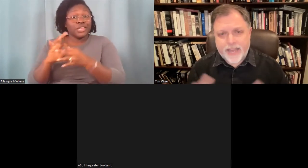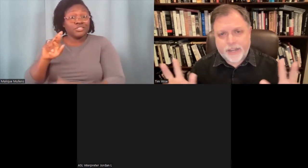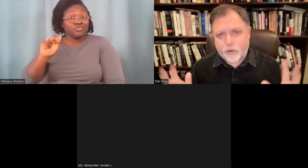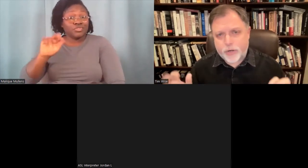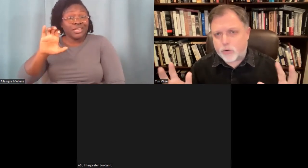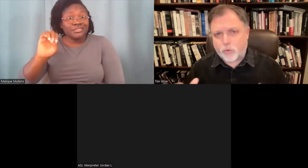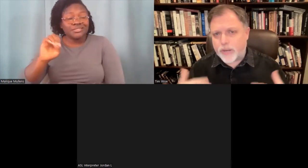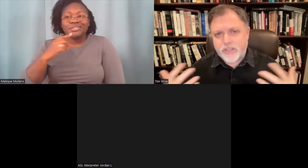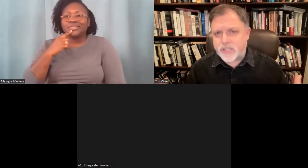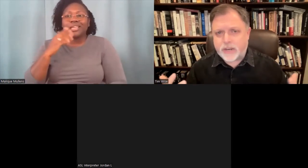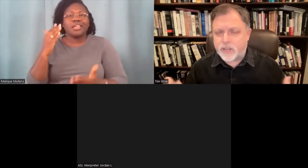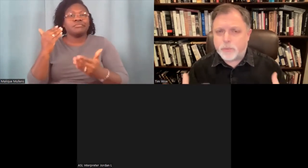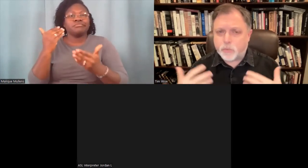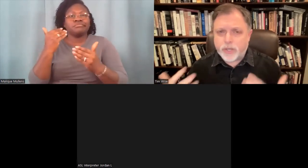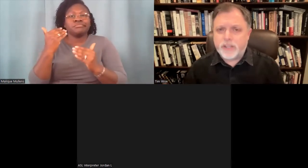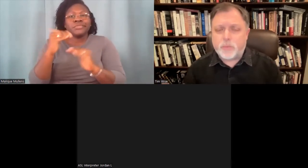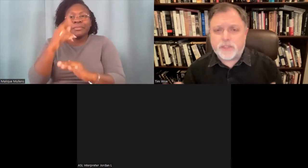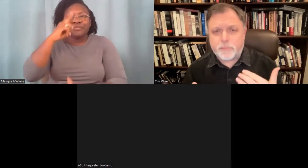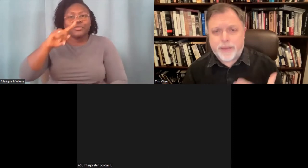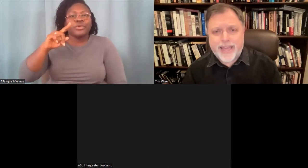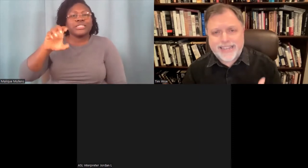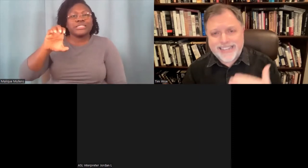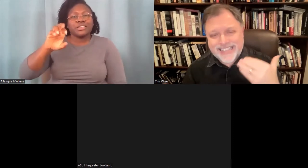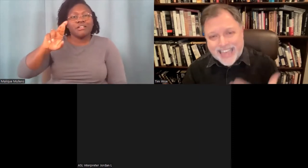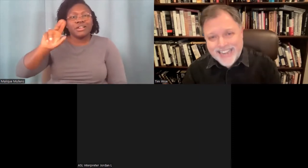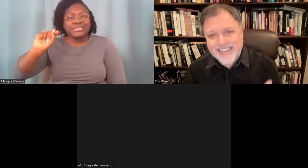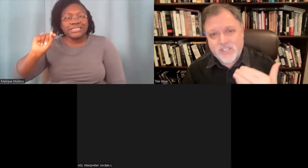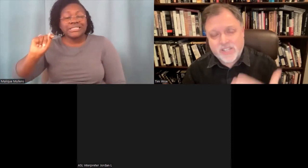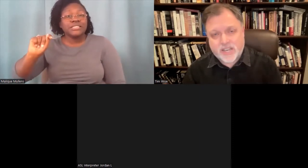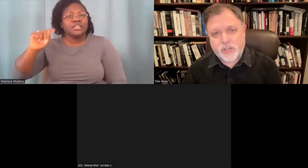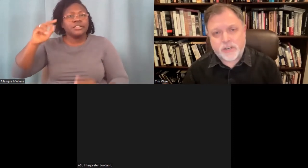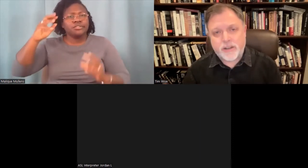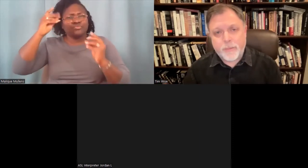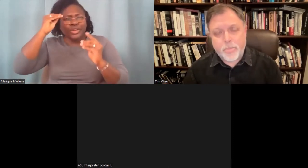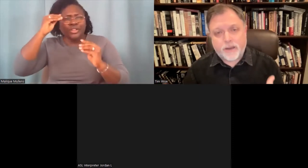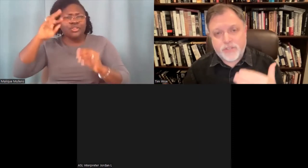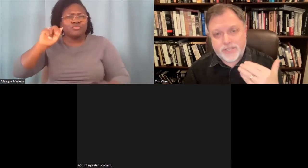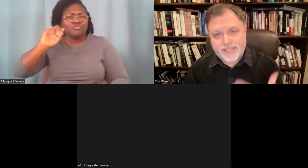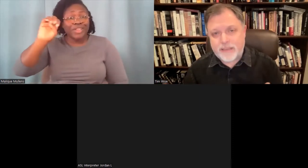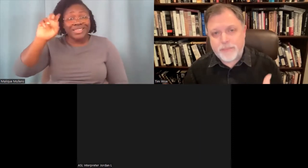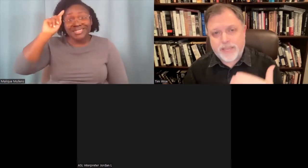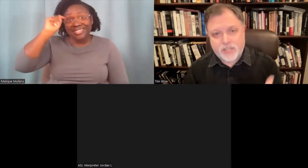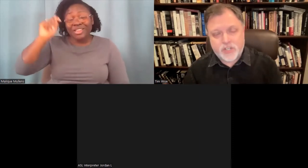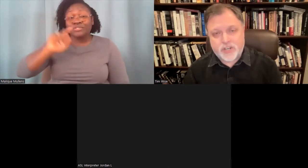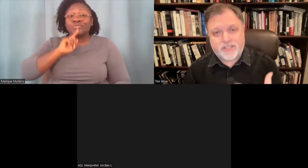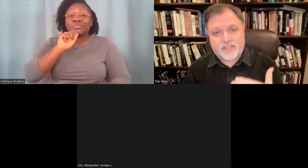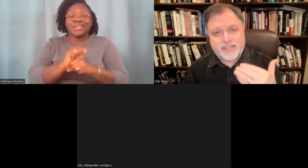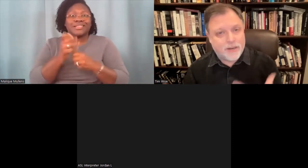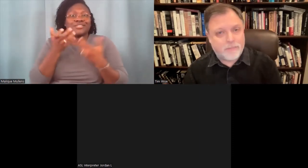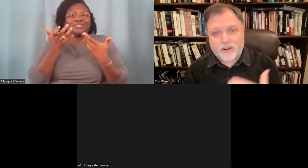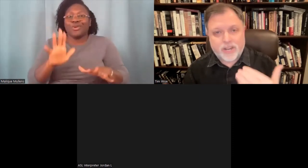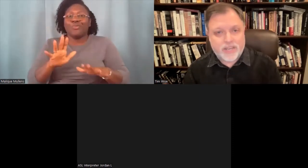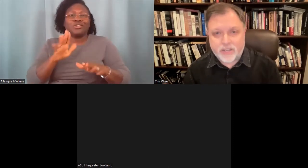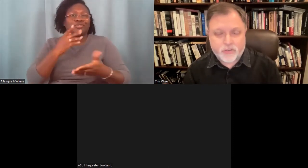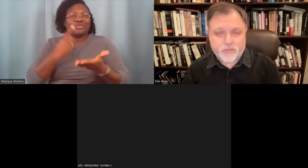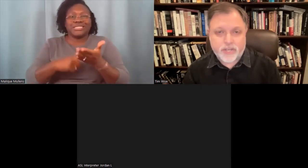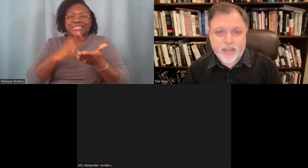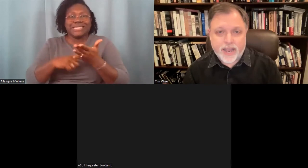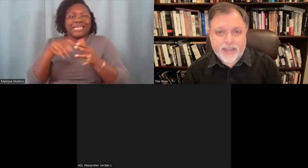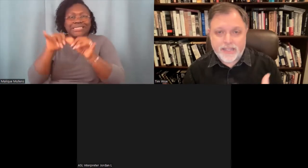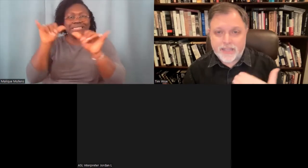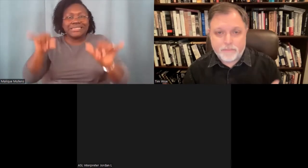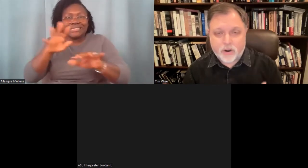they're banning critical race theory, but really what they're banning is any discussion of systemic injustice in American